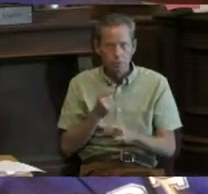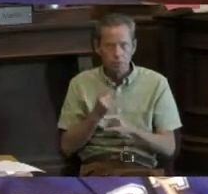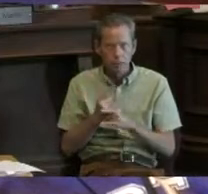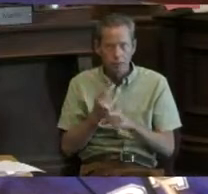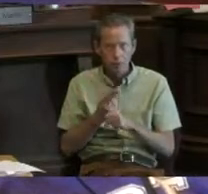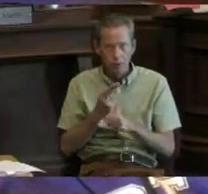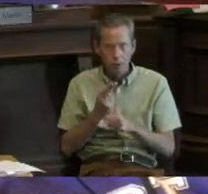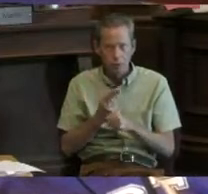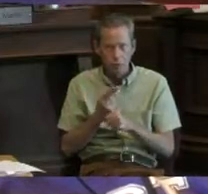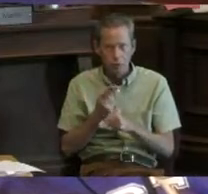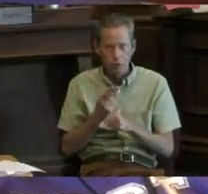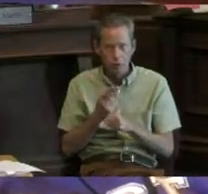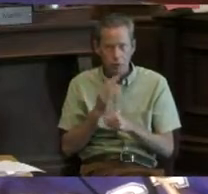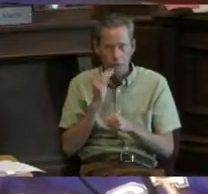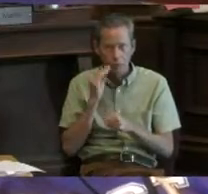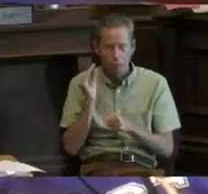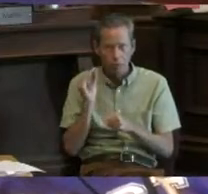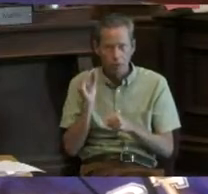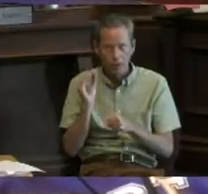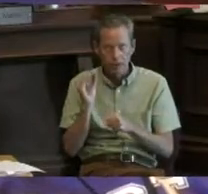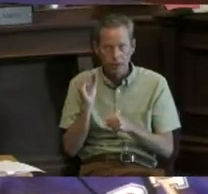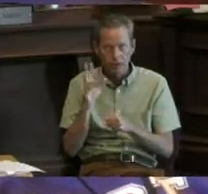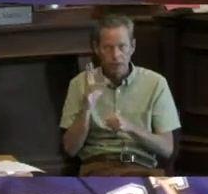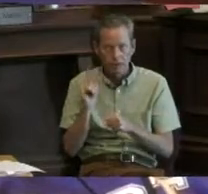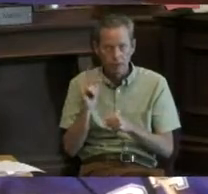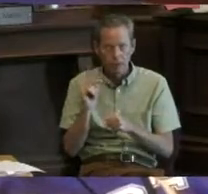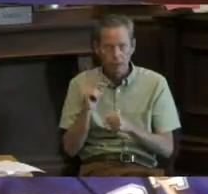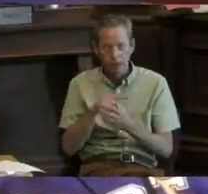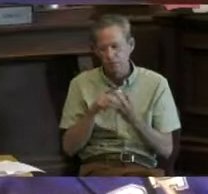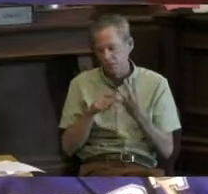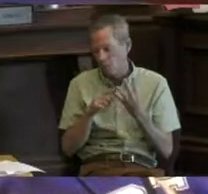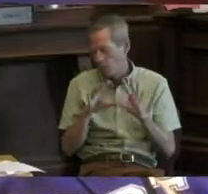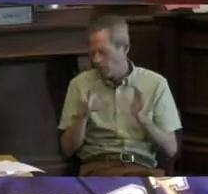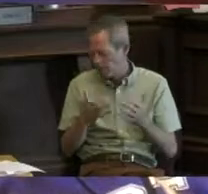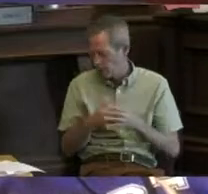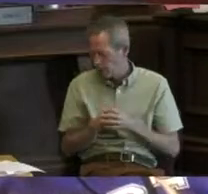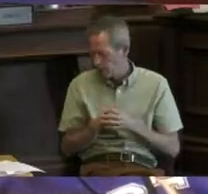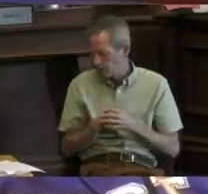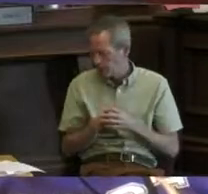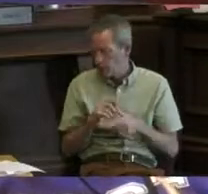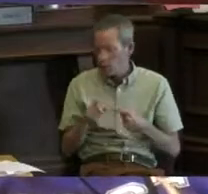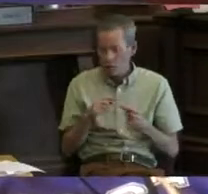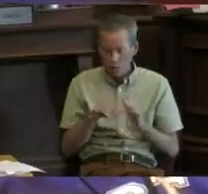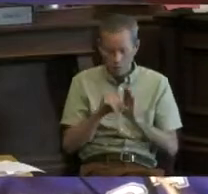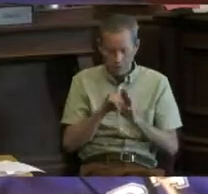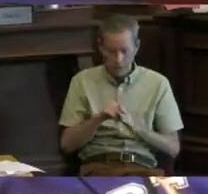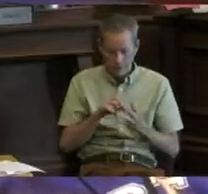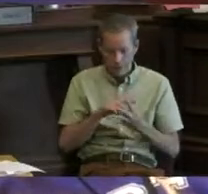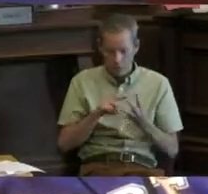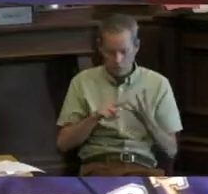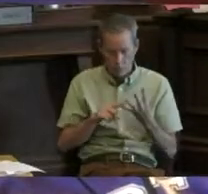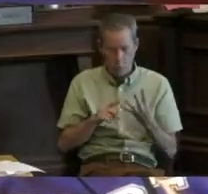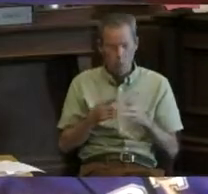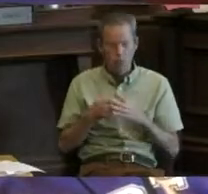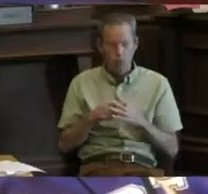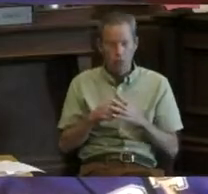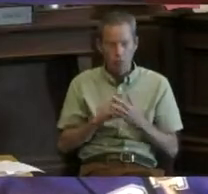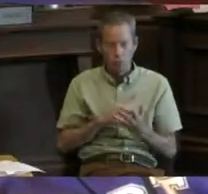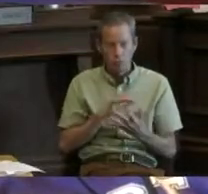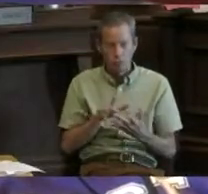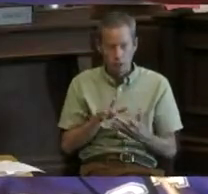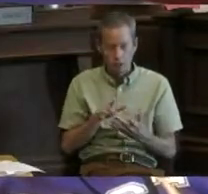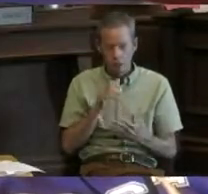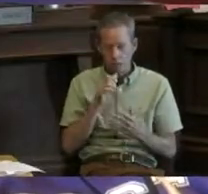veterans, and those are the four populations. So once we have those populations identified, we started to reach